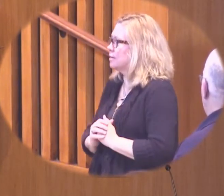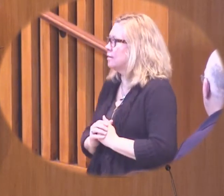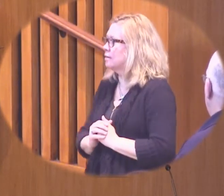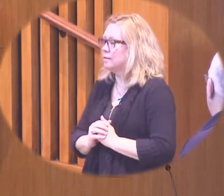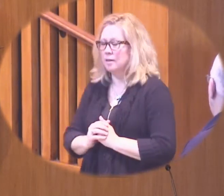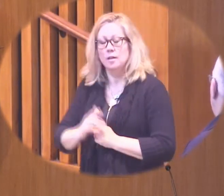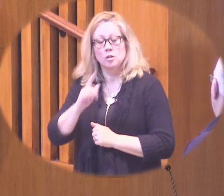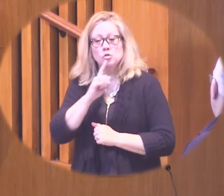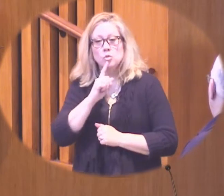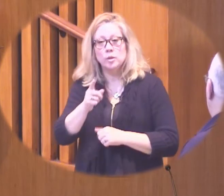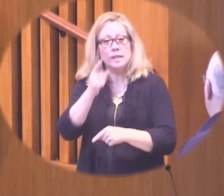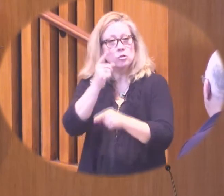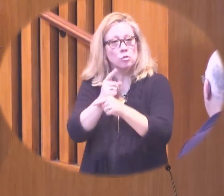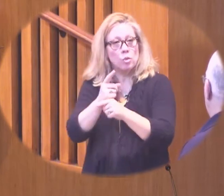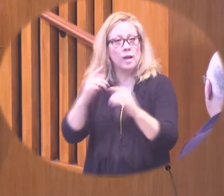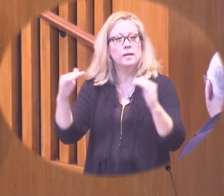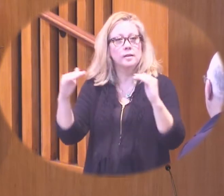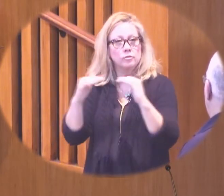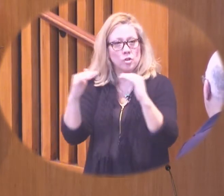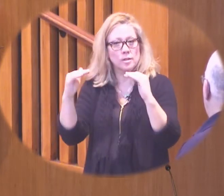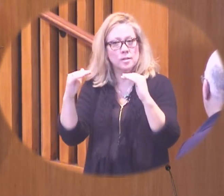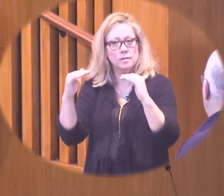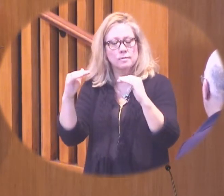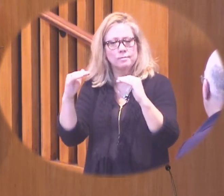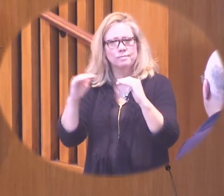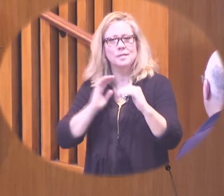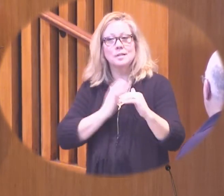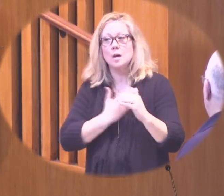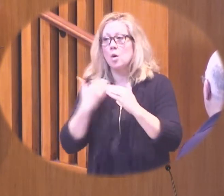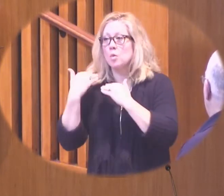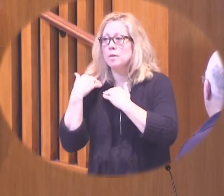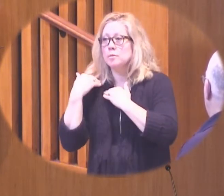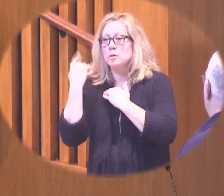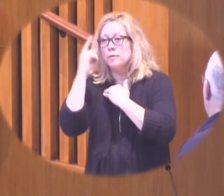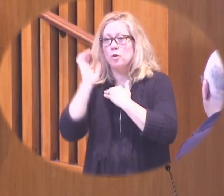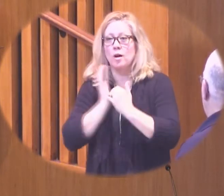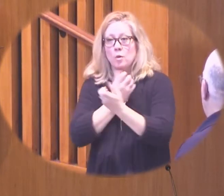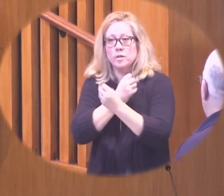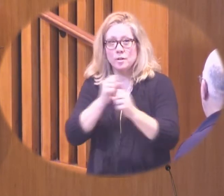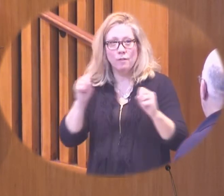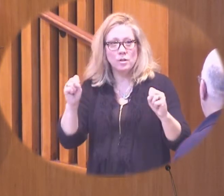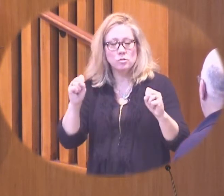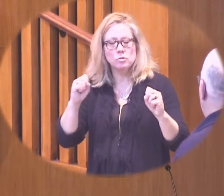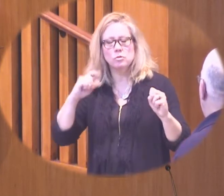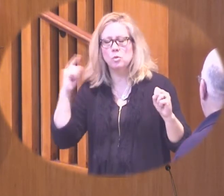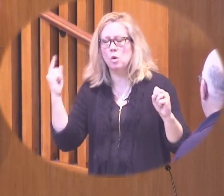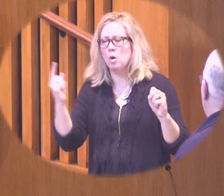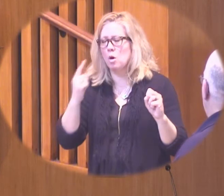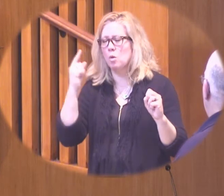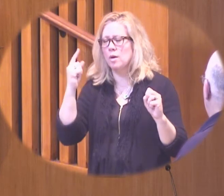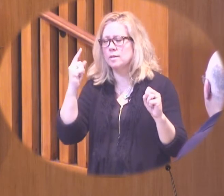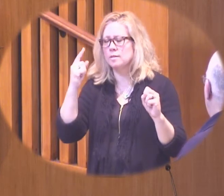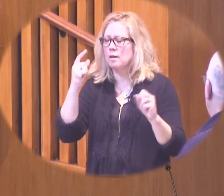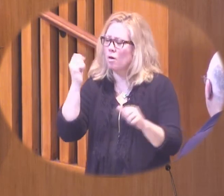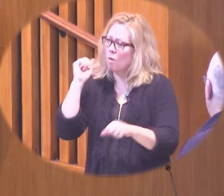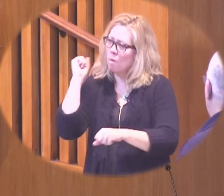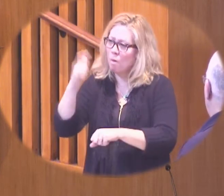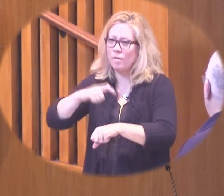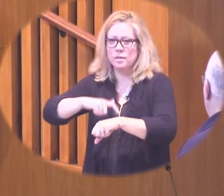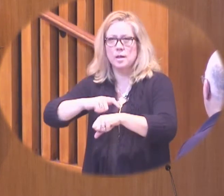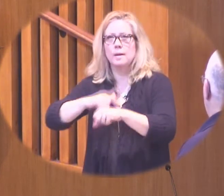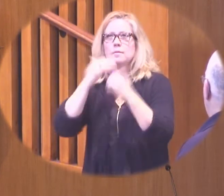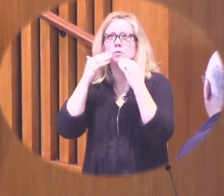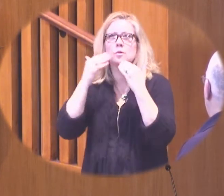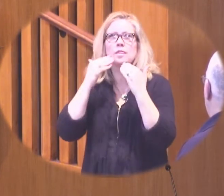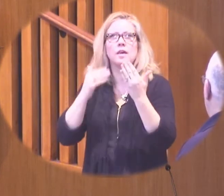It is truly right and just, our duty and our salvation, always and everywhere to give you